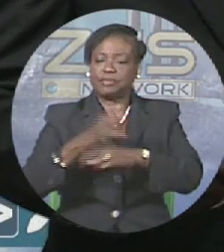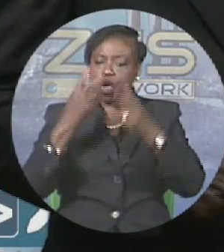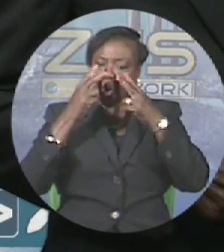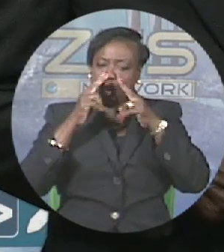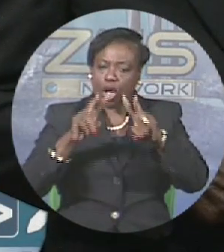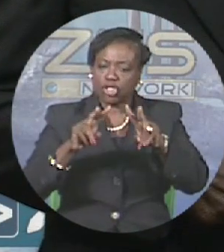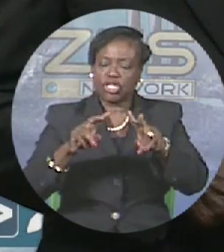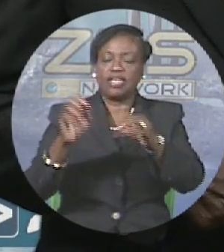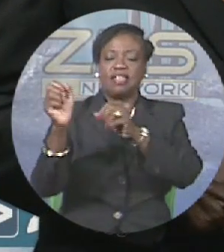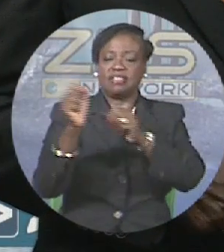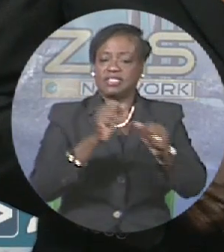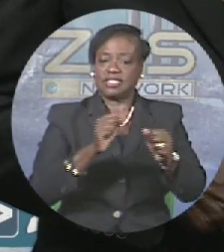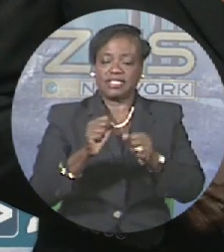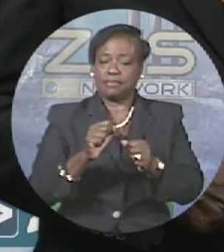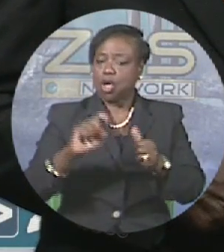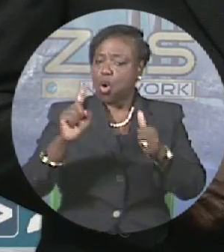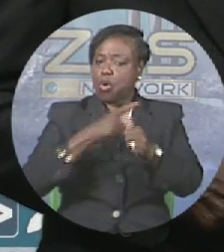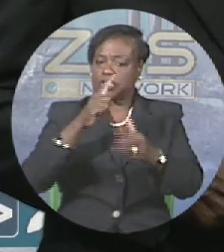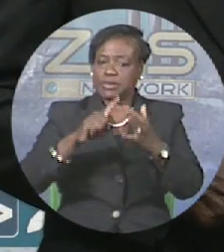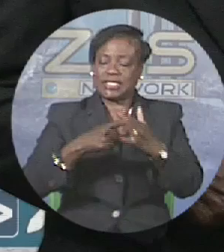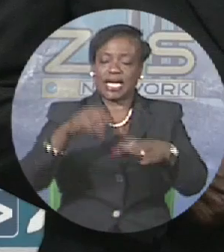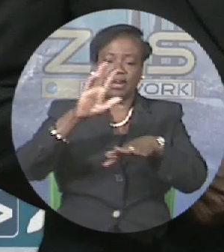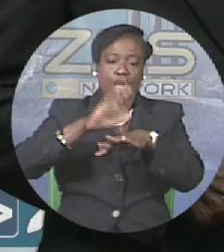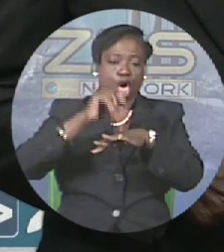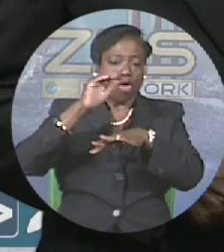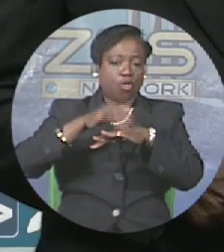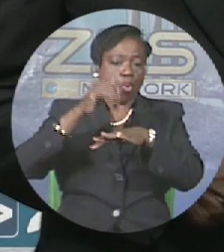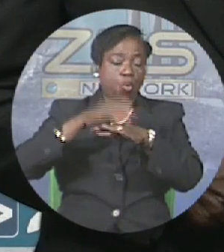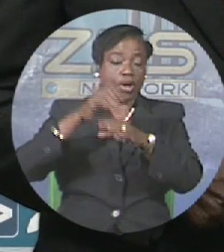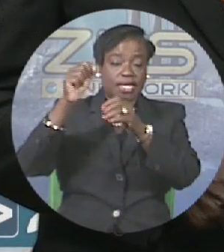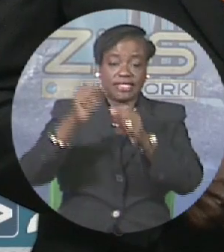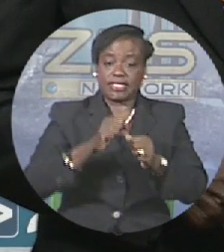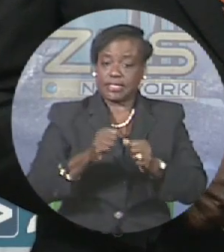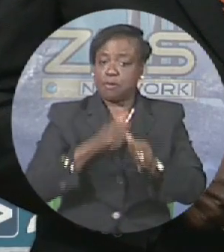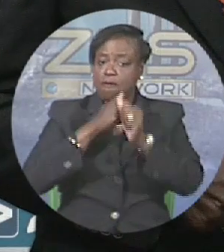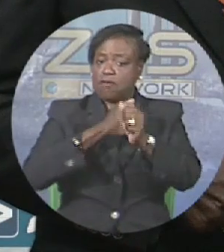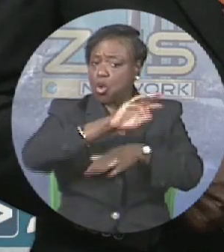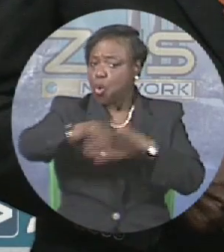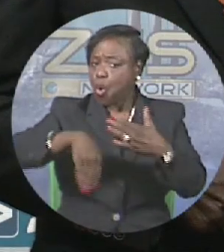And once we begin the warning system, we ask you to follow all the advice that we will be given in those.